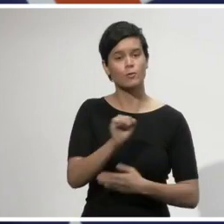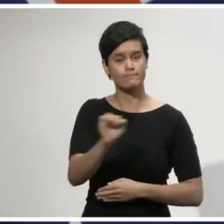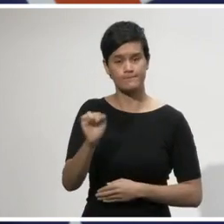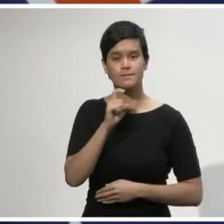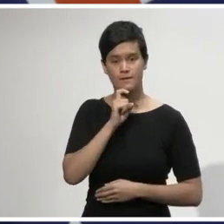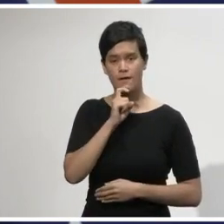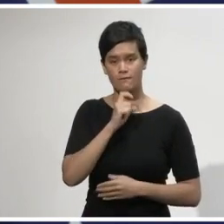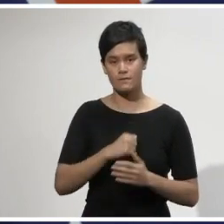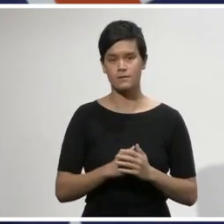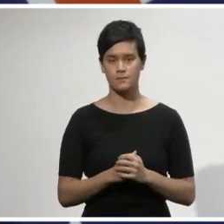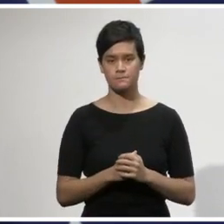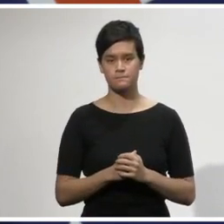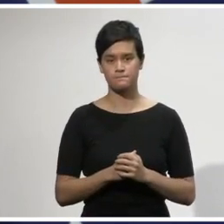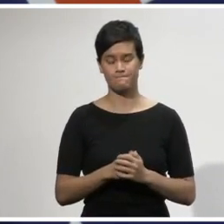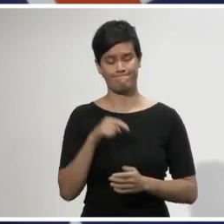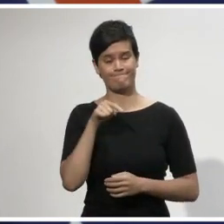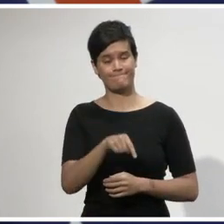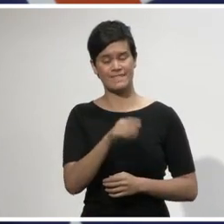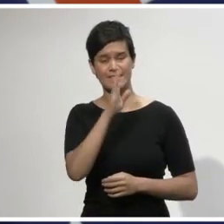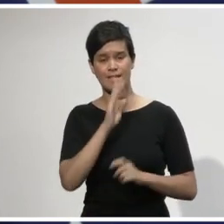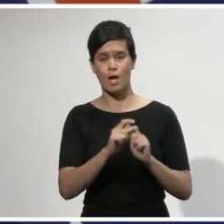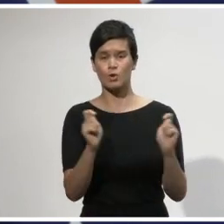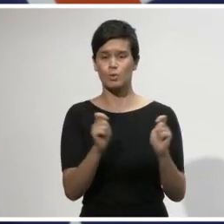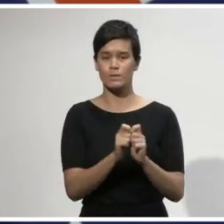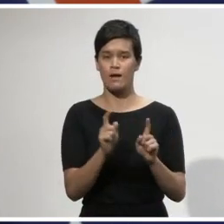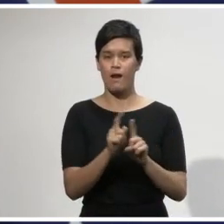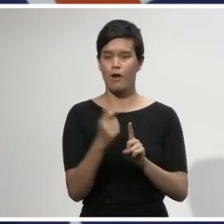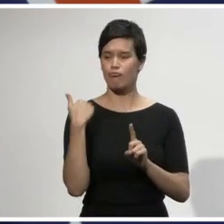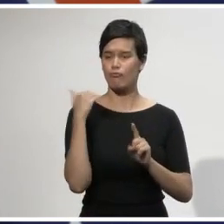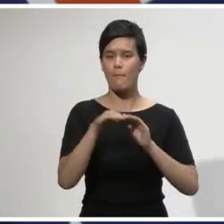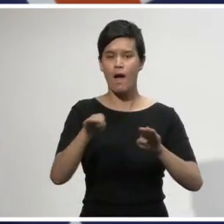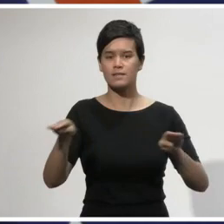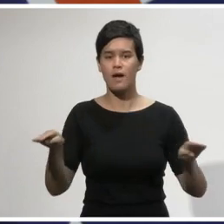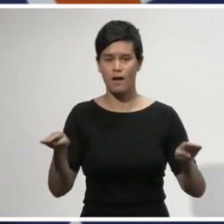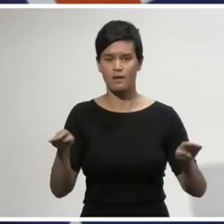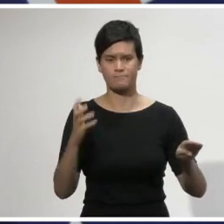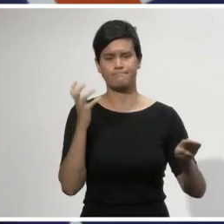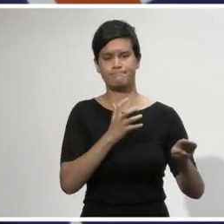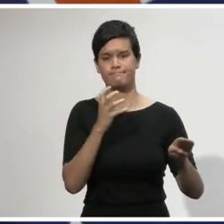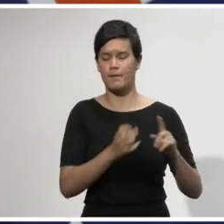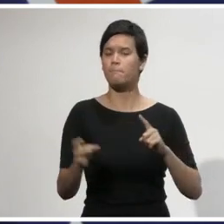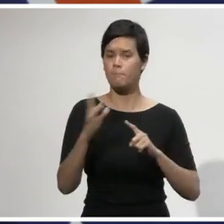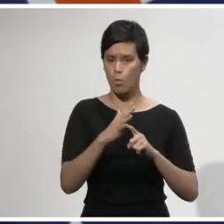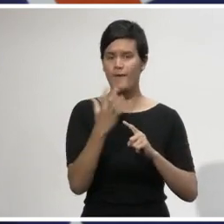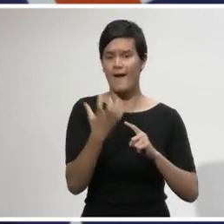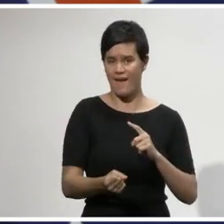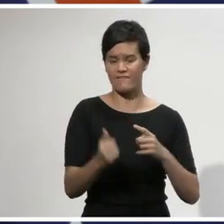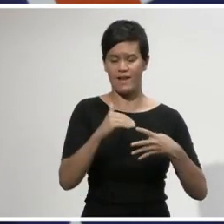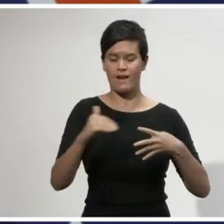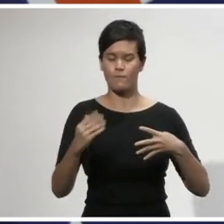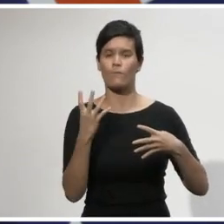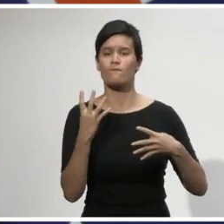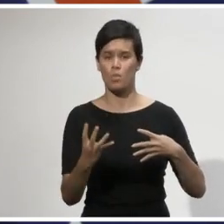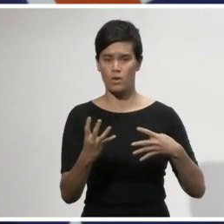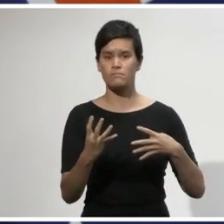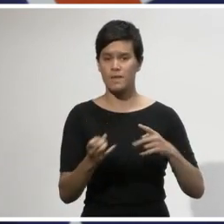This latest sad news reinforces the importance of our move to alert level 4 and the measures that